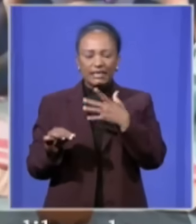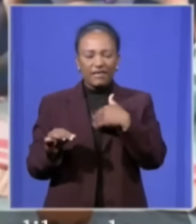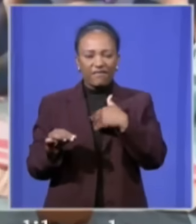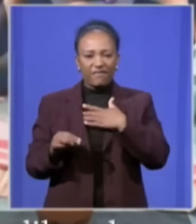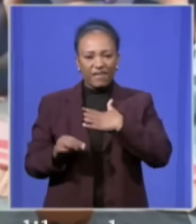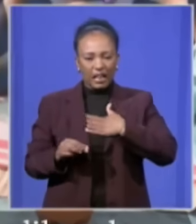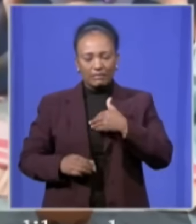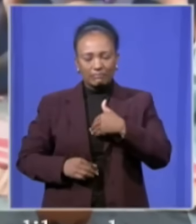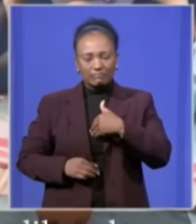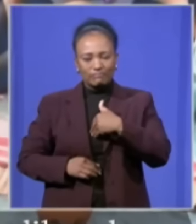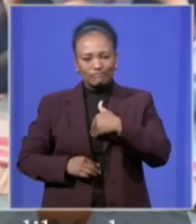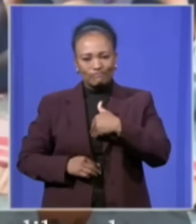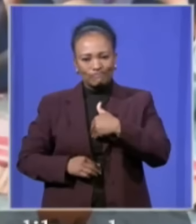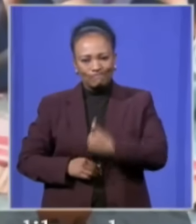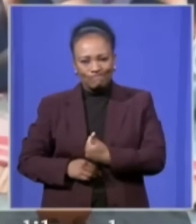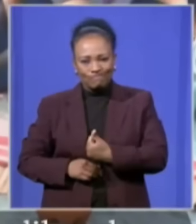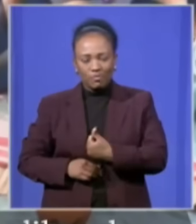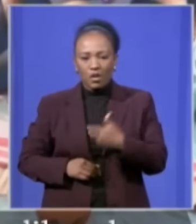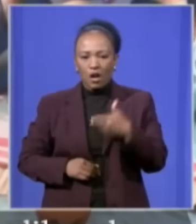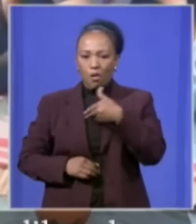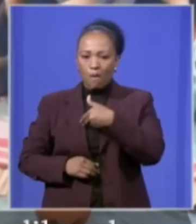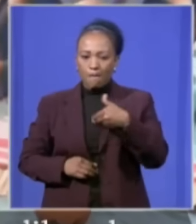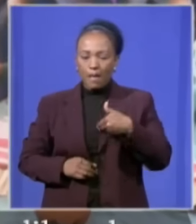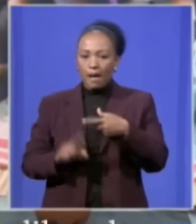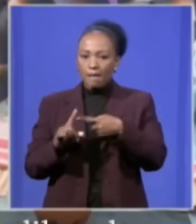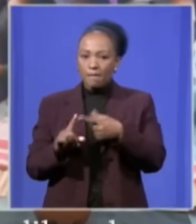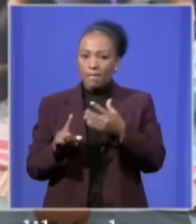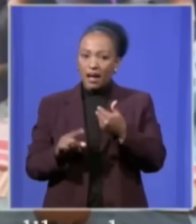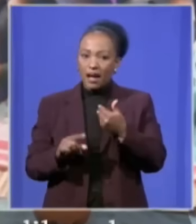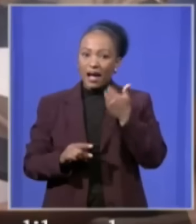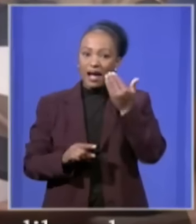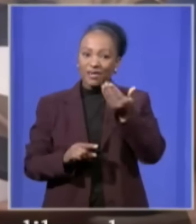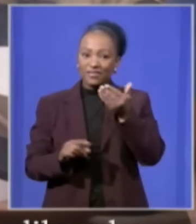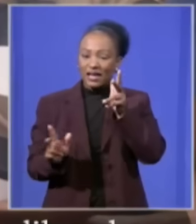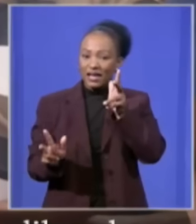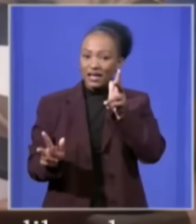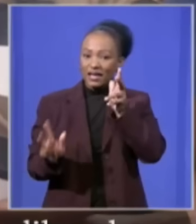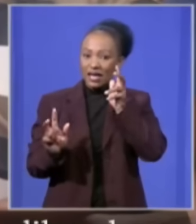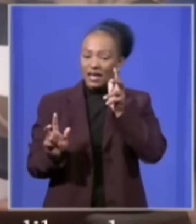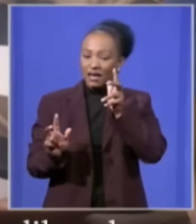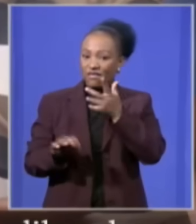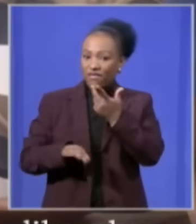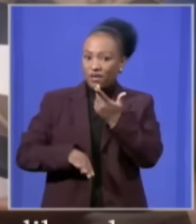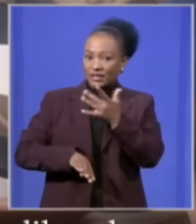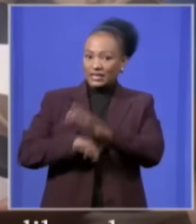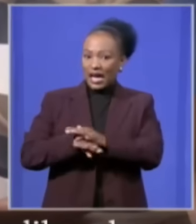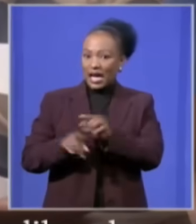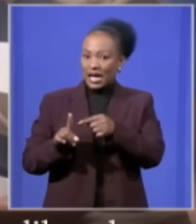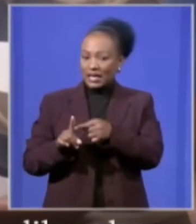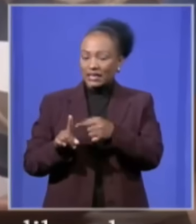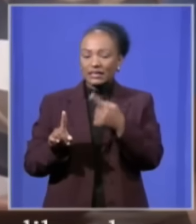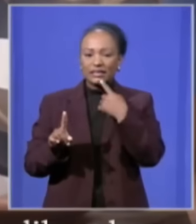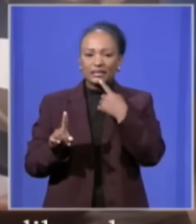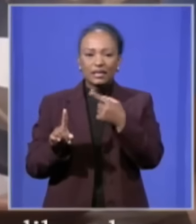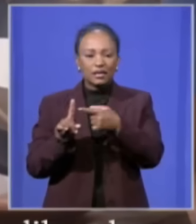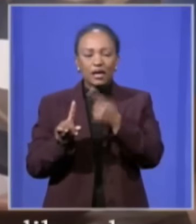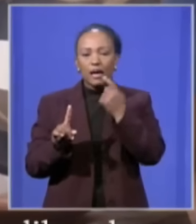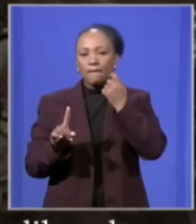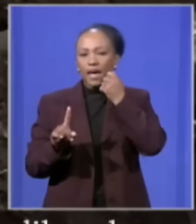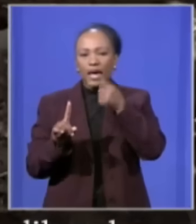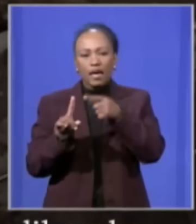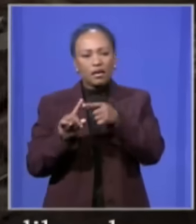Khonzi Khuzwayo o kitimišeditšwe bookelong ka morago ga go kwa ka lehu la gagwe. Ba re Mvelase e be e le monna wa